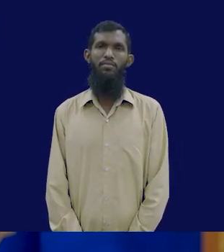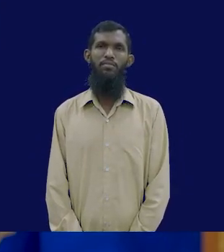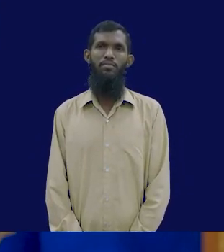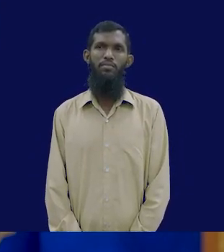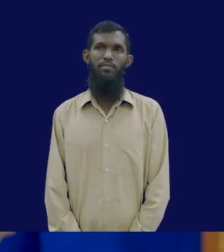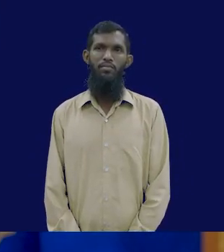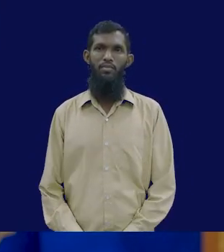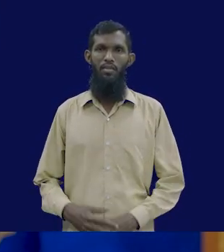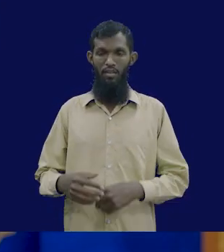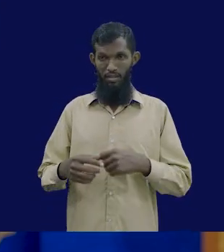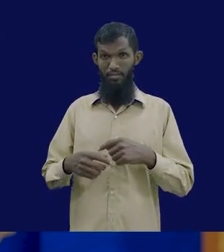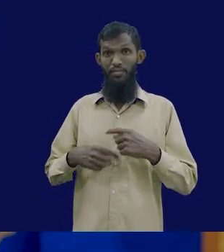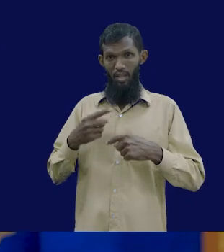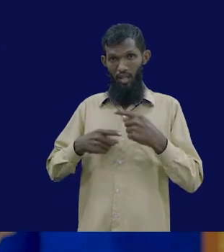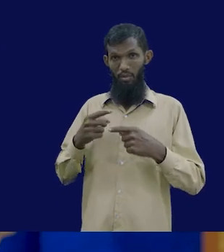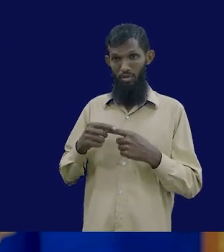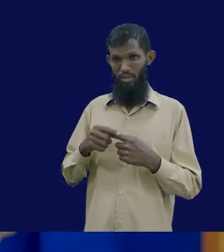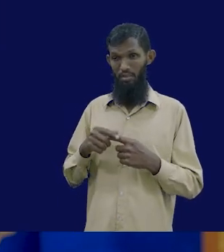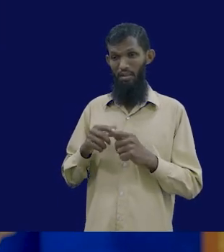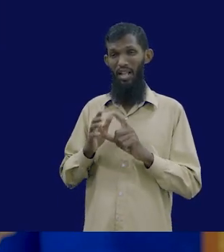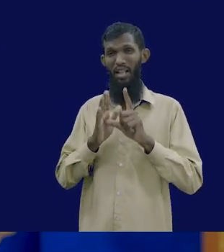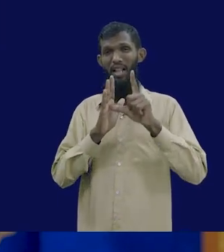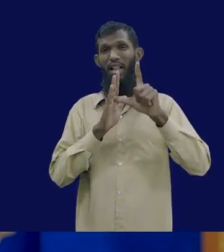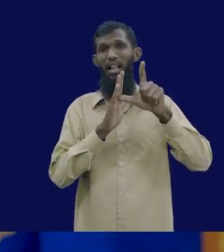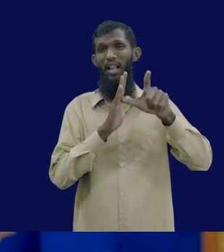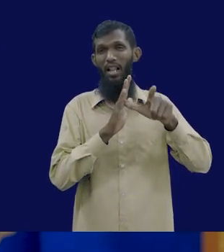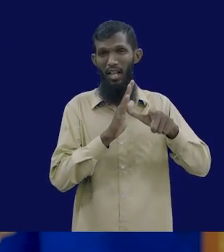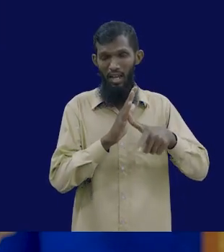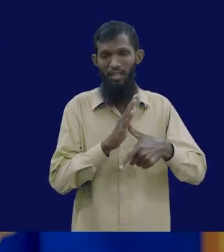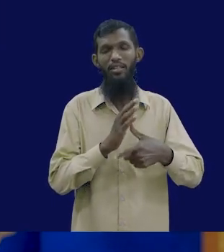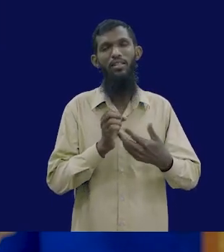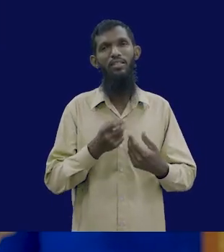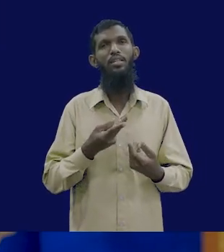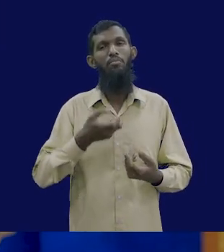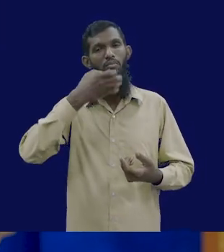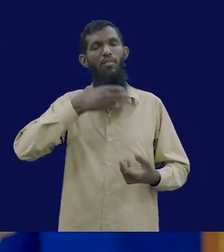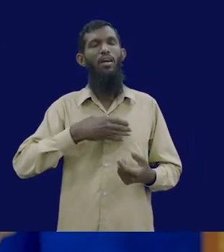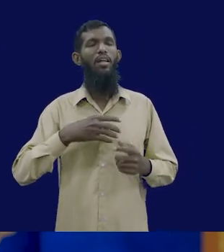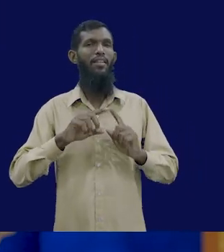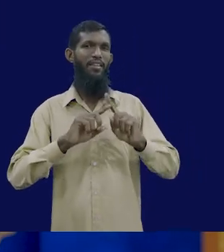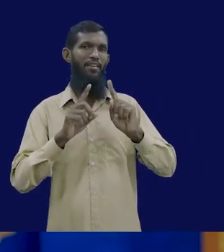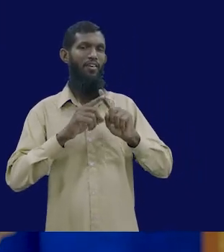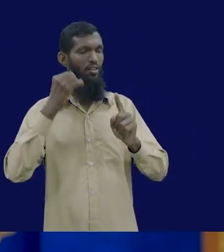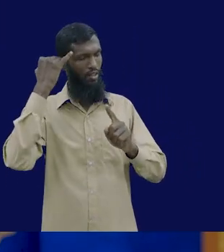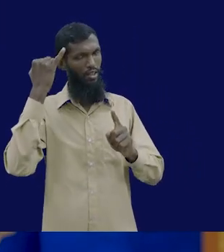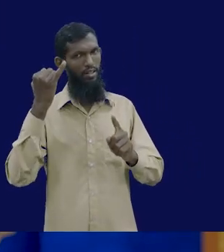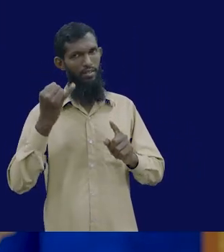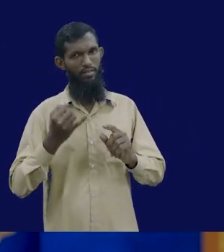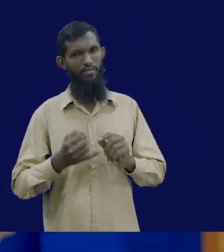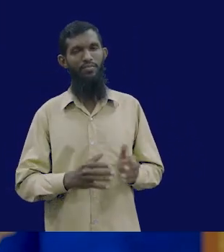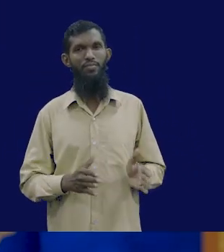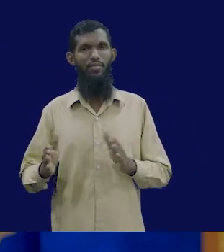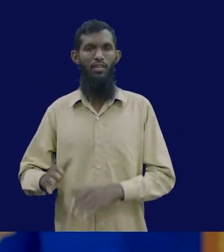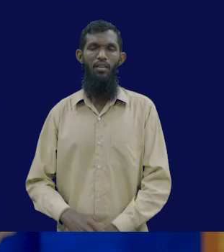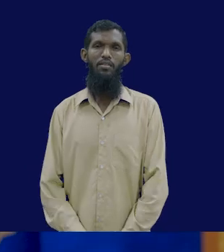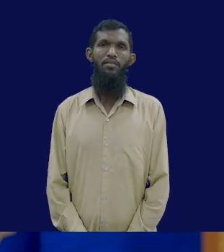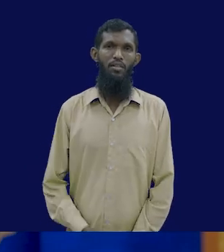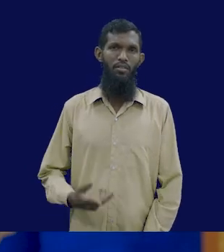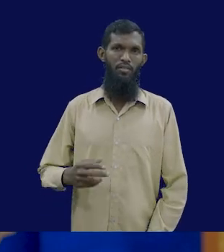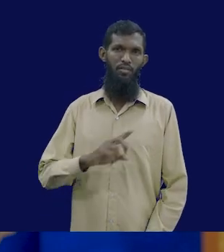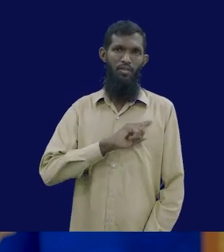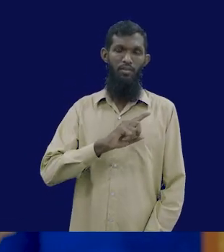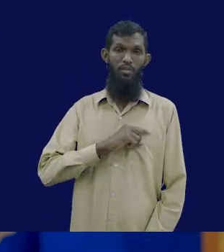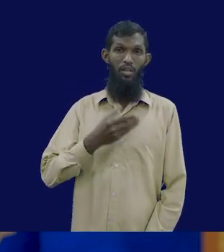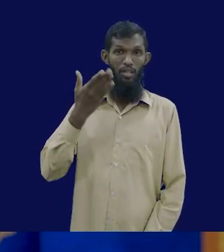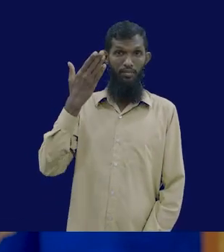the scholars have differed in this matter. As evident from the hadith of Aisha radiallahu anha, that she used to make up her the days